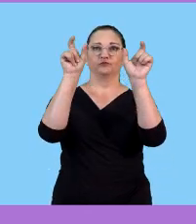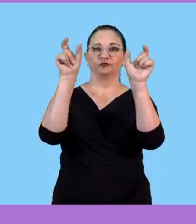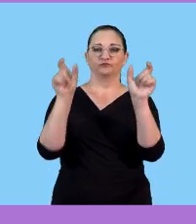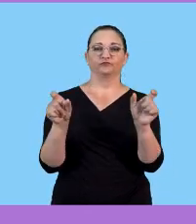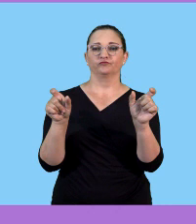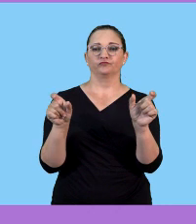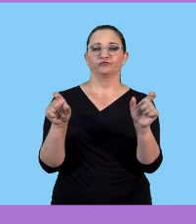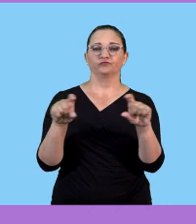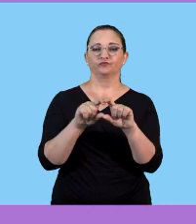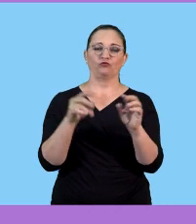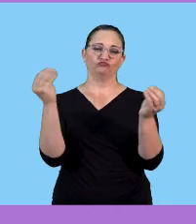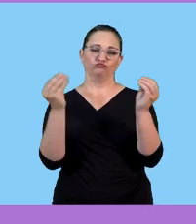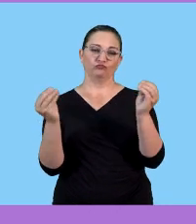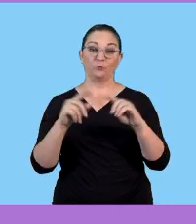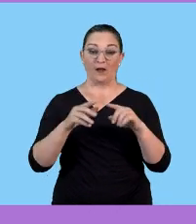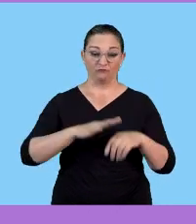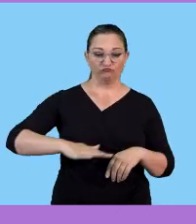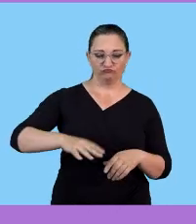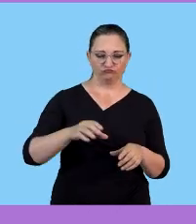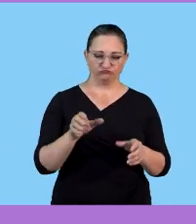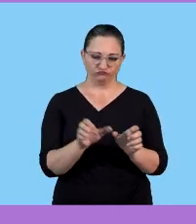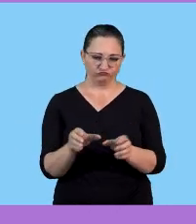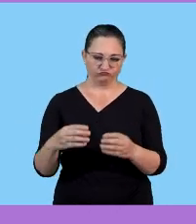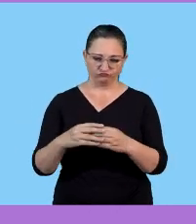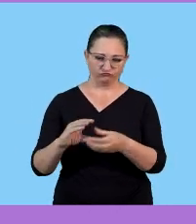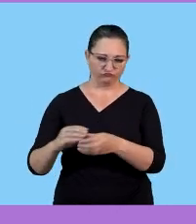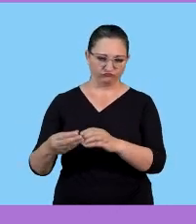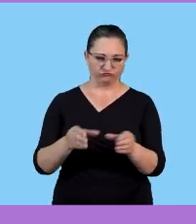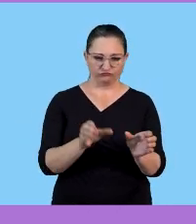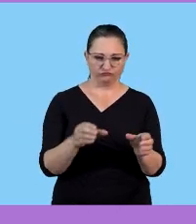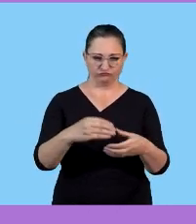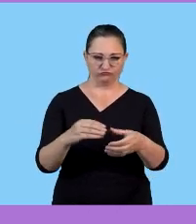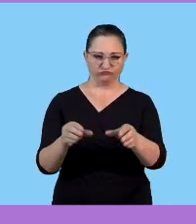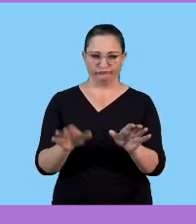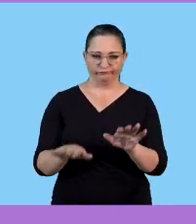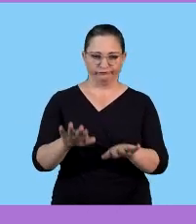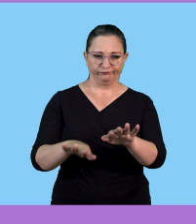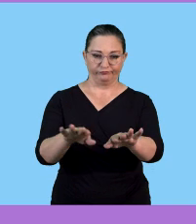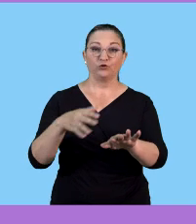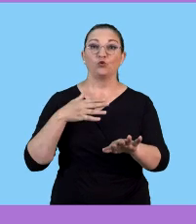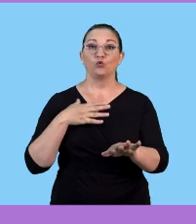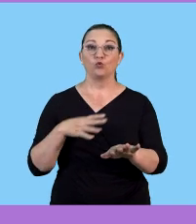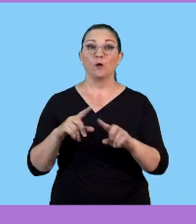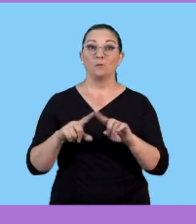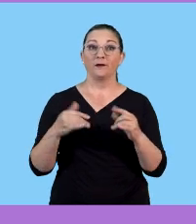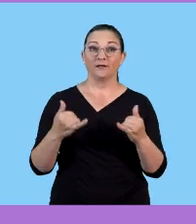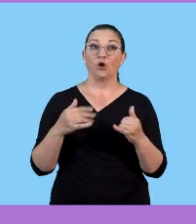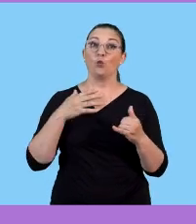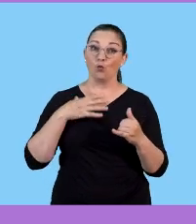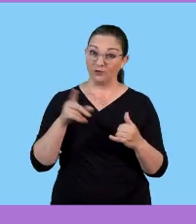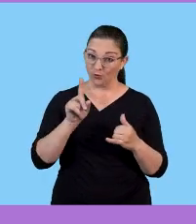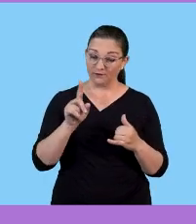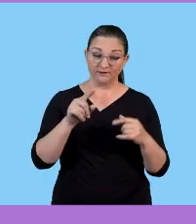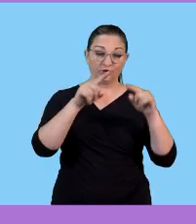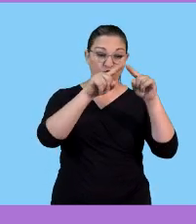around the edge of her paving. She wants triangles. Again, there we go. We've got to take note of our shape. With a